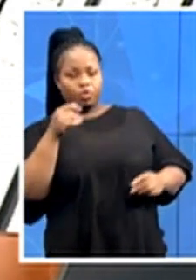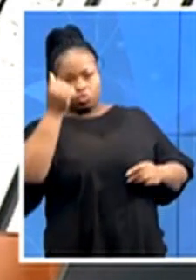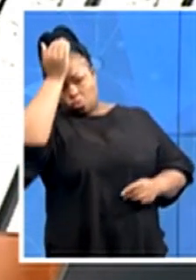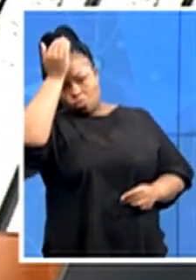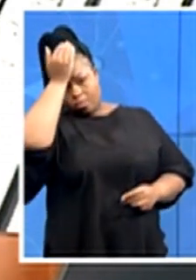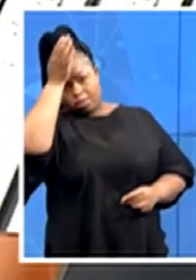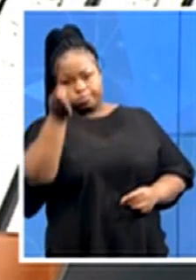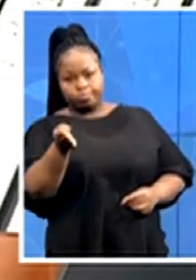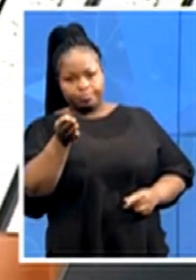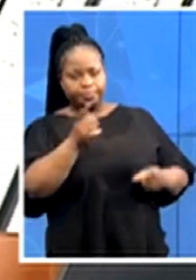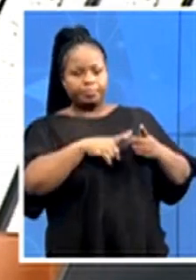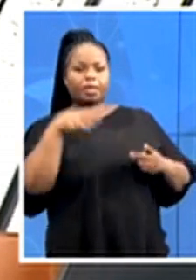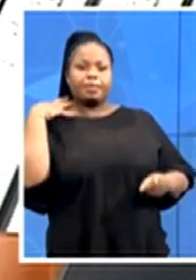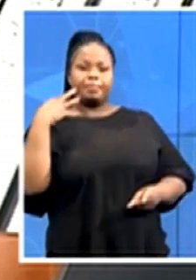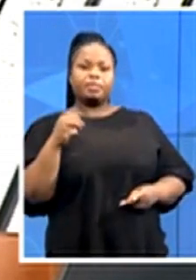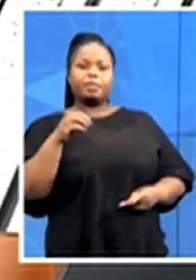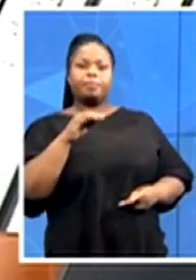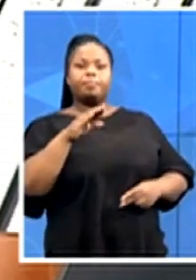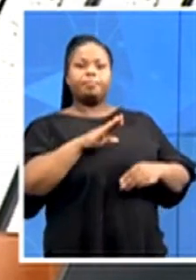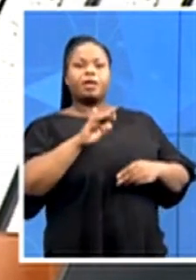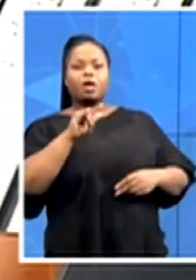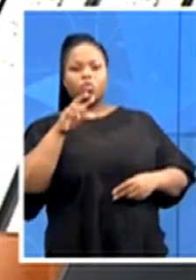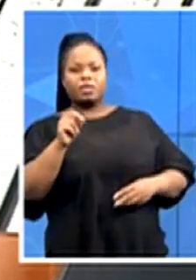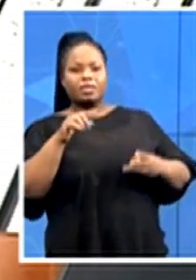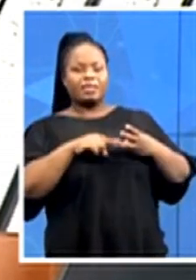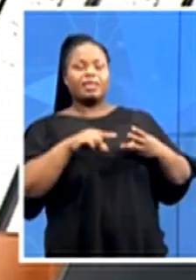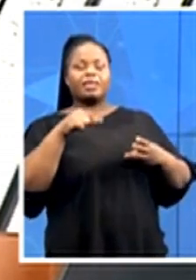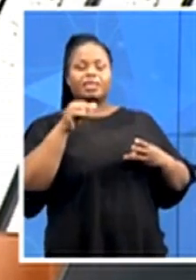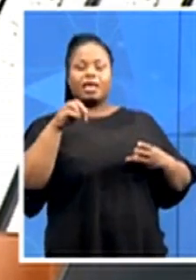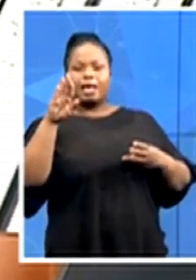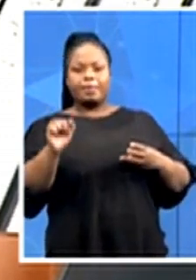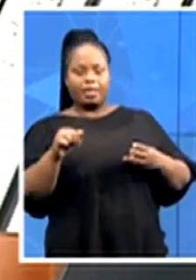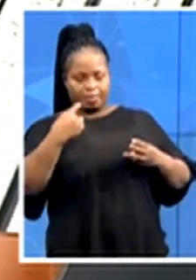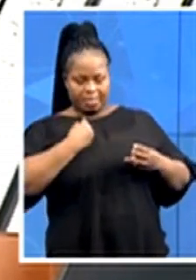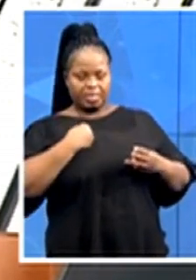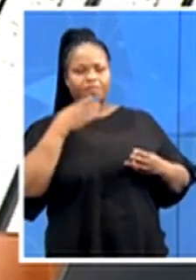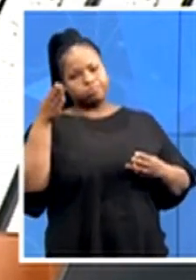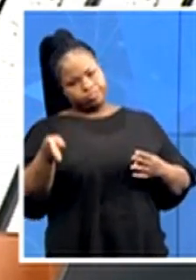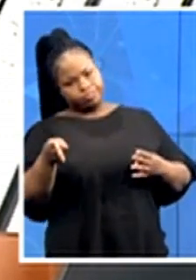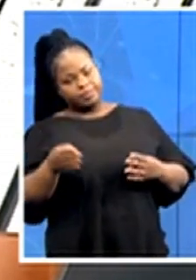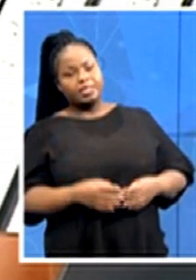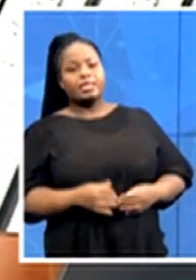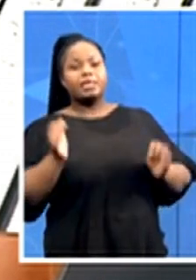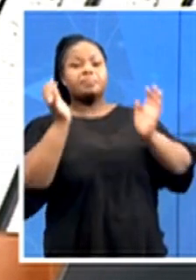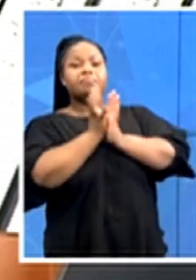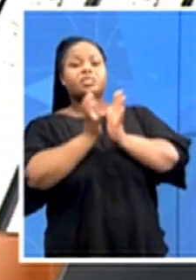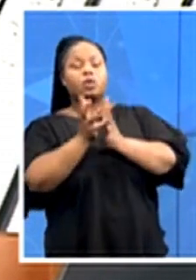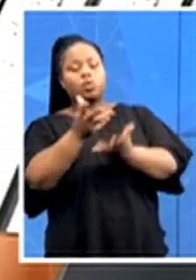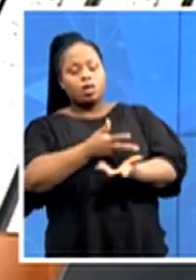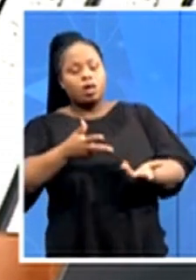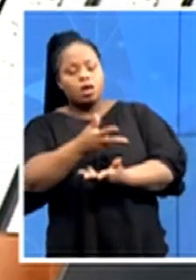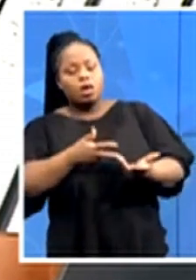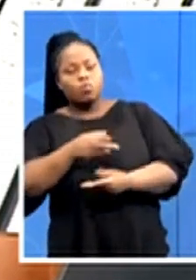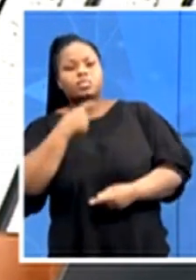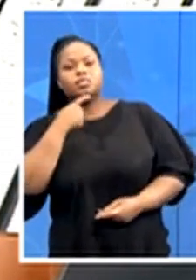and Kigaba, and myself. The meeting resolved that urgent action was necessary to avert